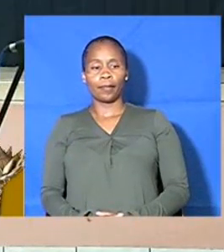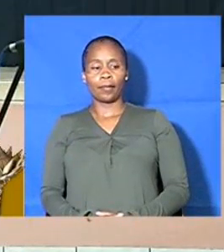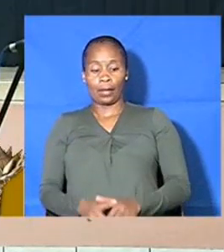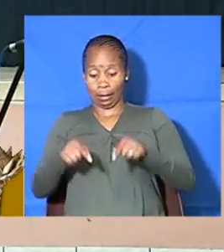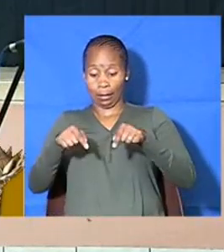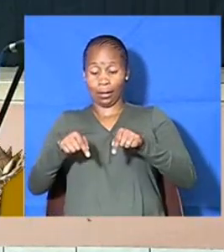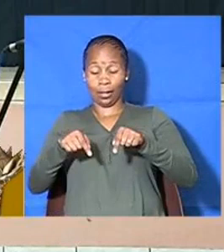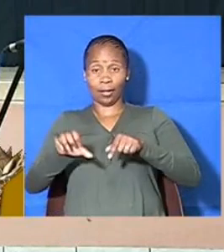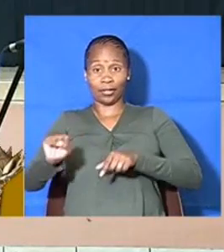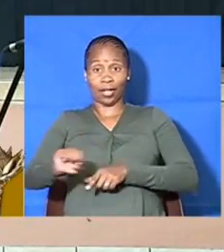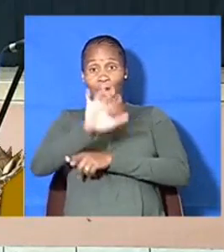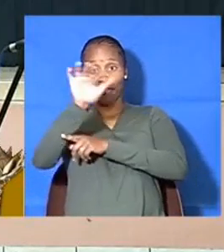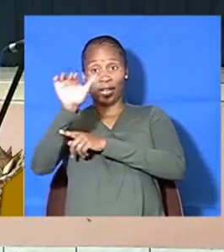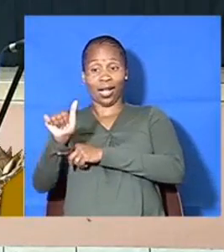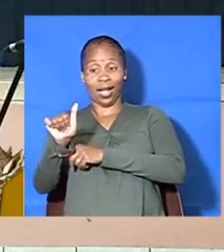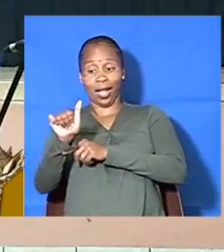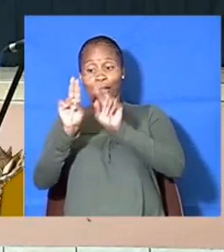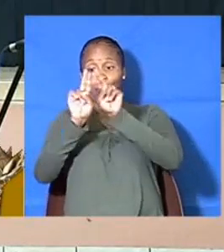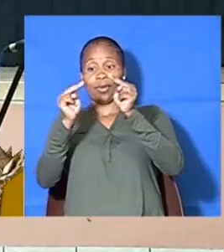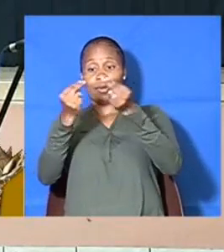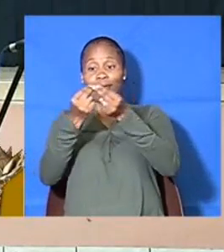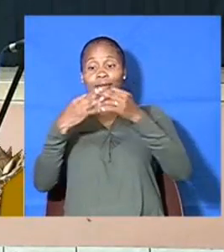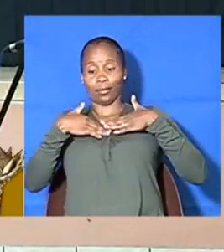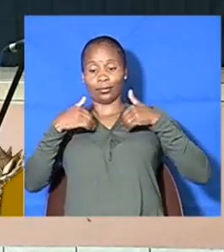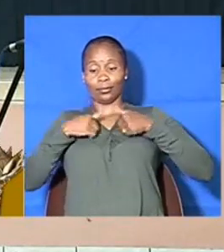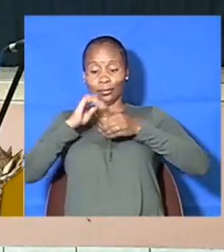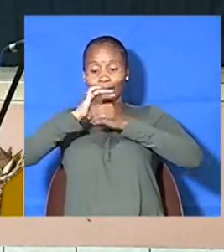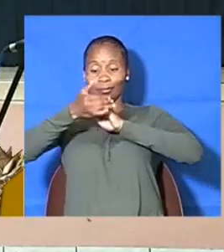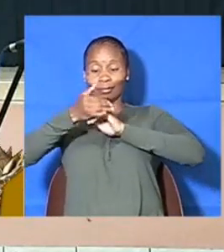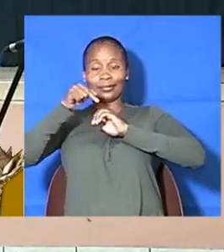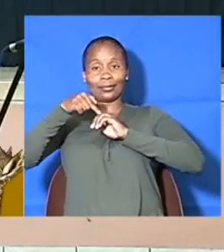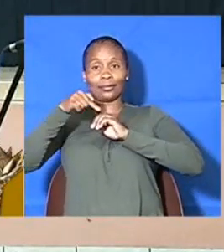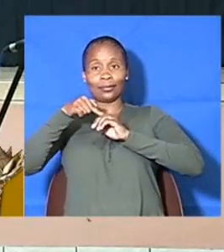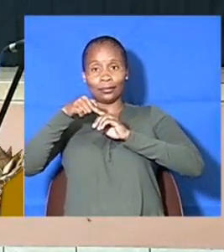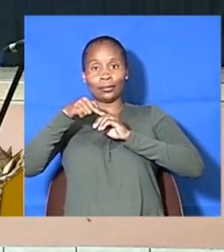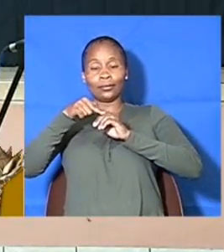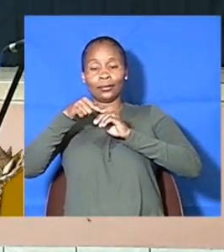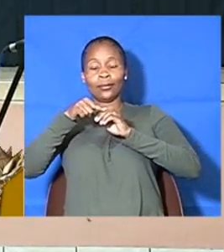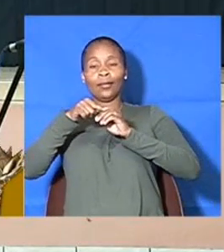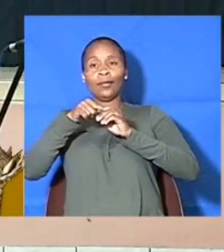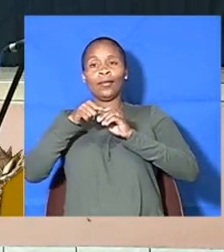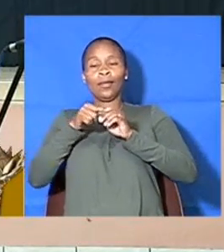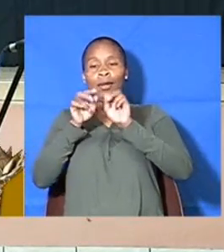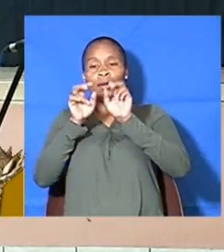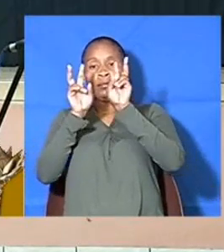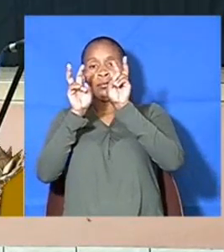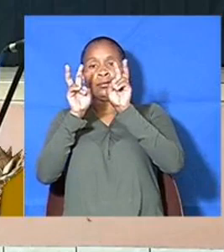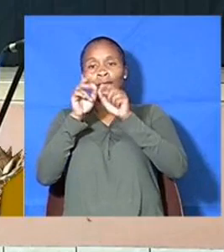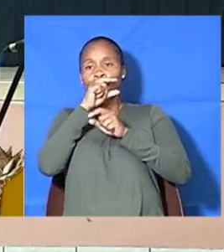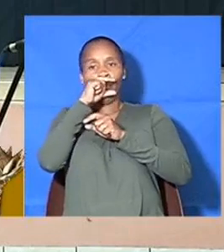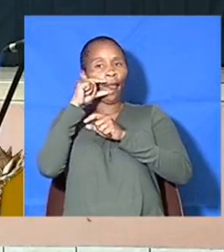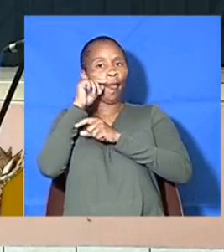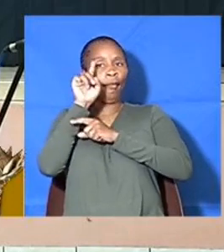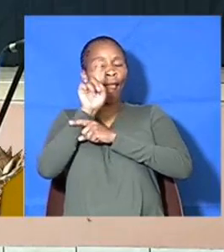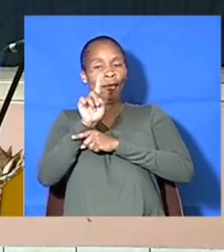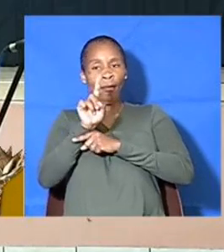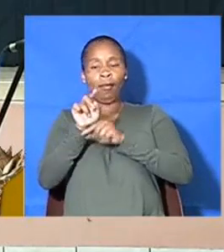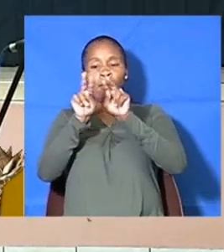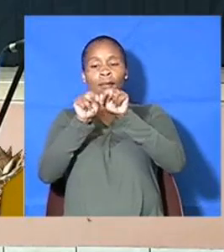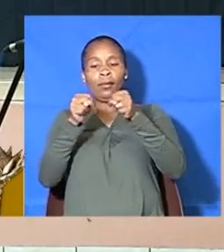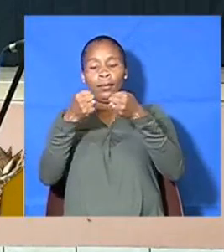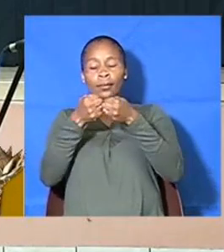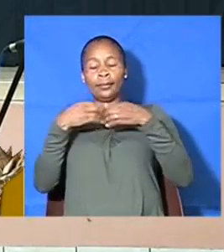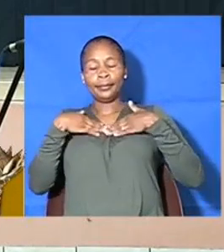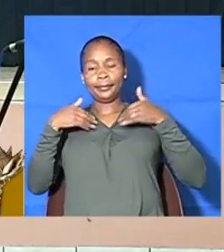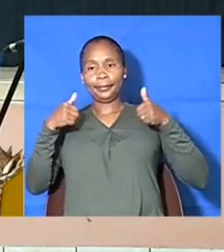Mopane district. Tomorrow we are in Sekukuni district, and on Monday we are in Capricorn